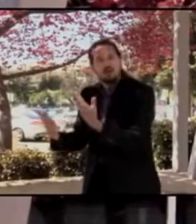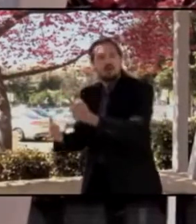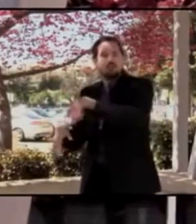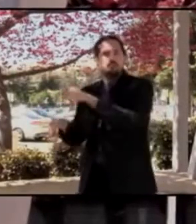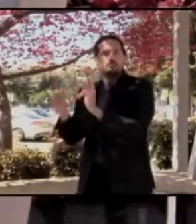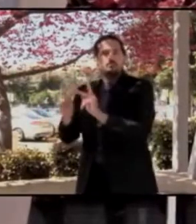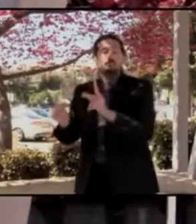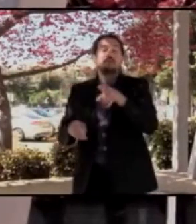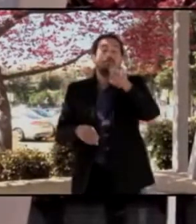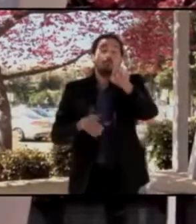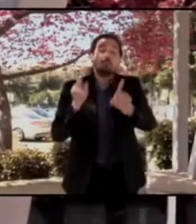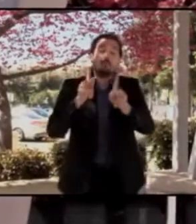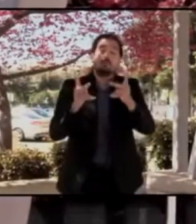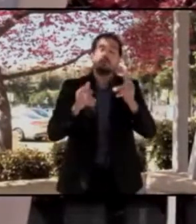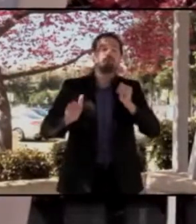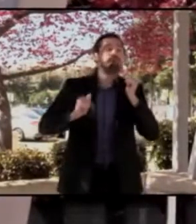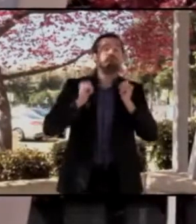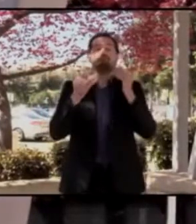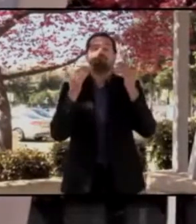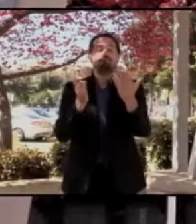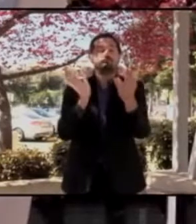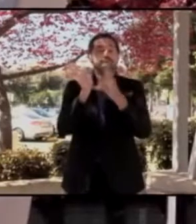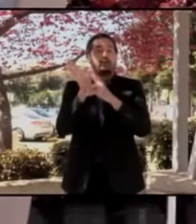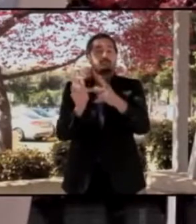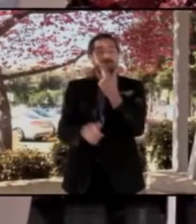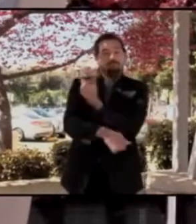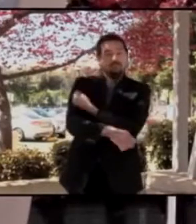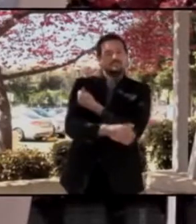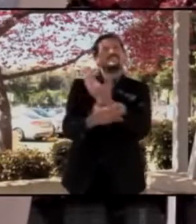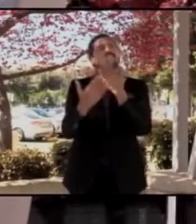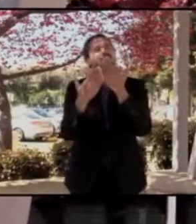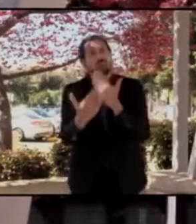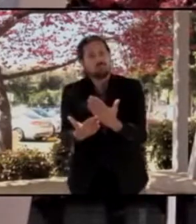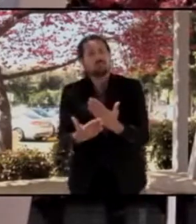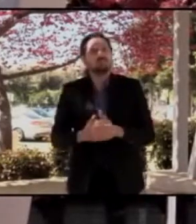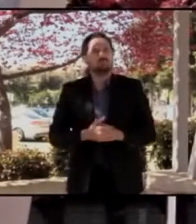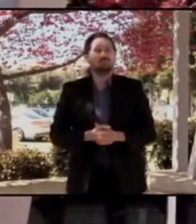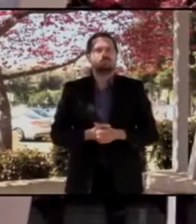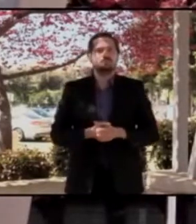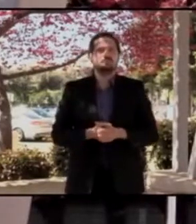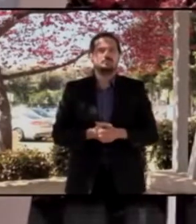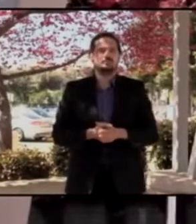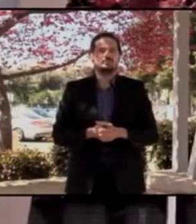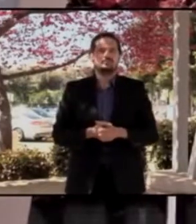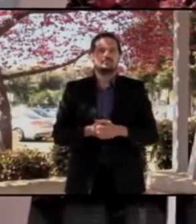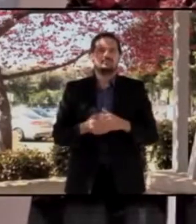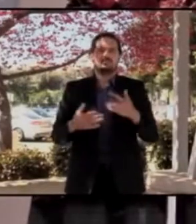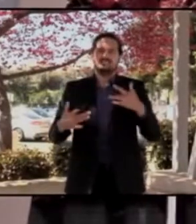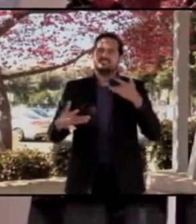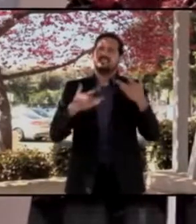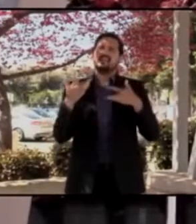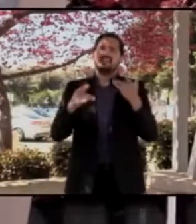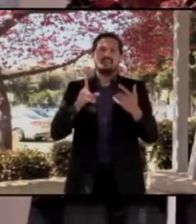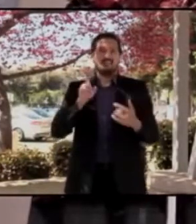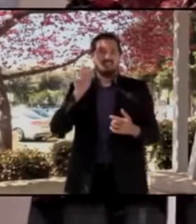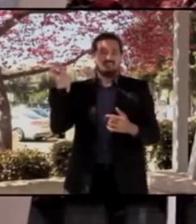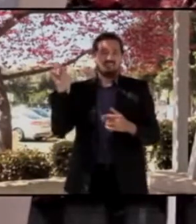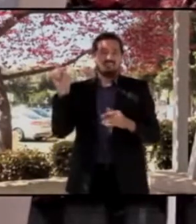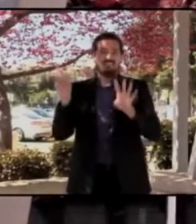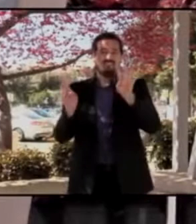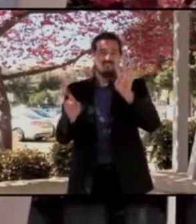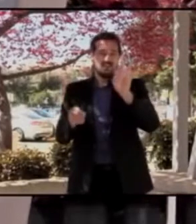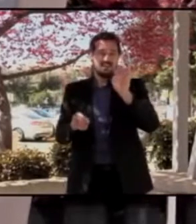today. When we look at 49ers Stadium that has the capacity to vaccinate 15,000 people a